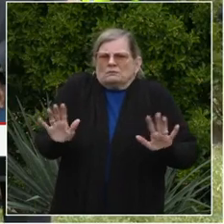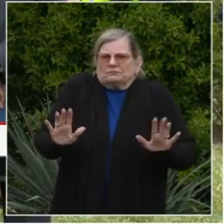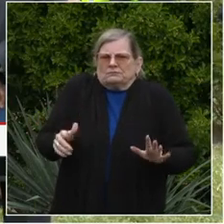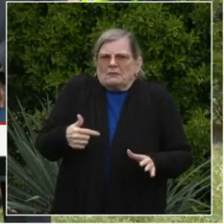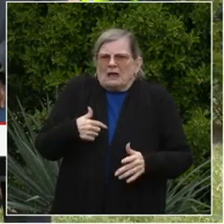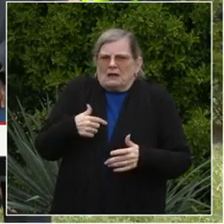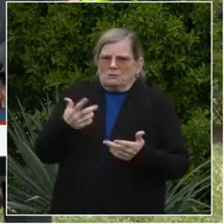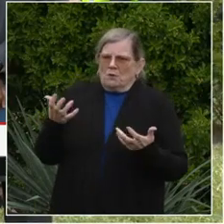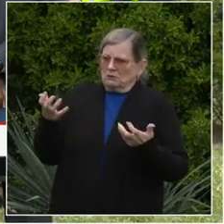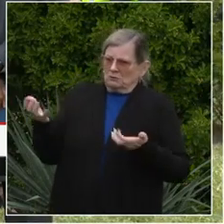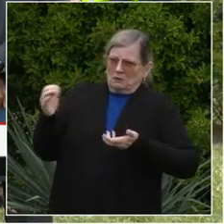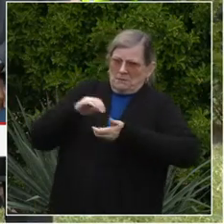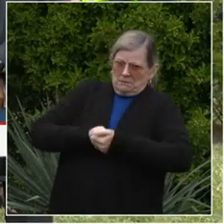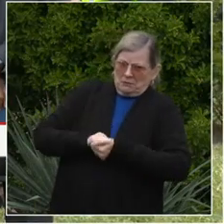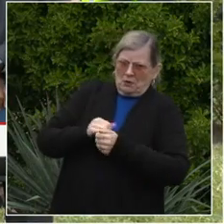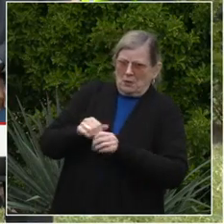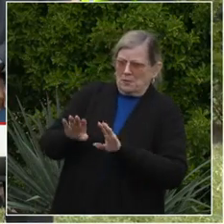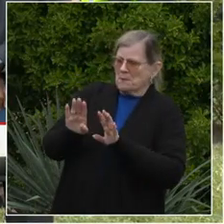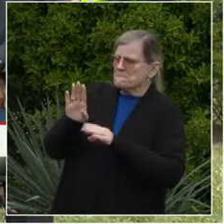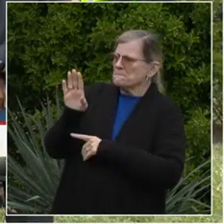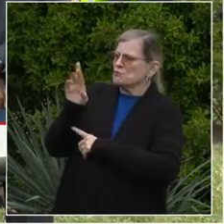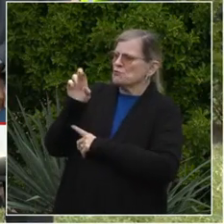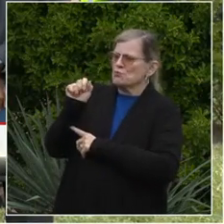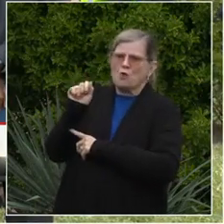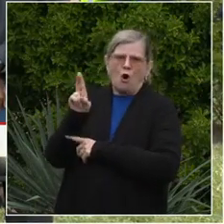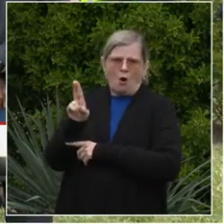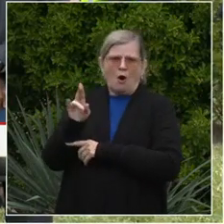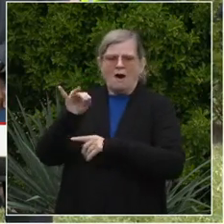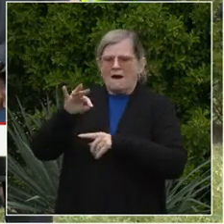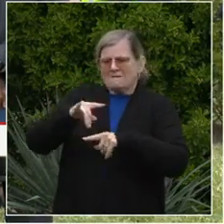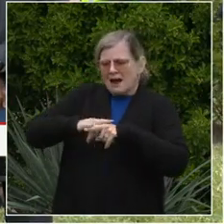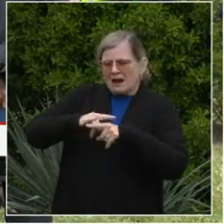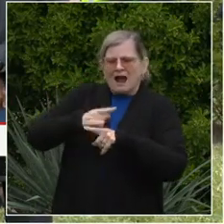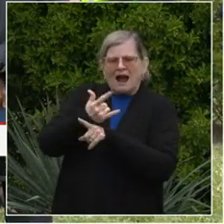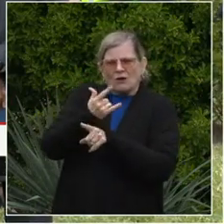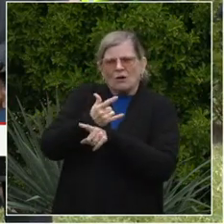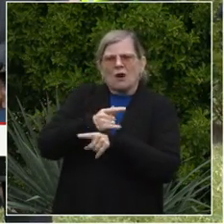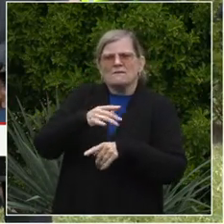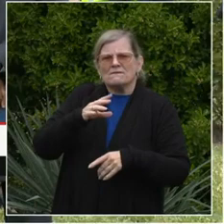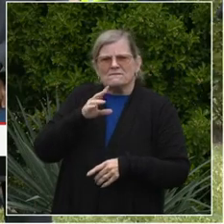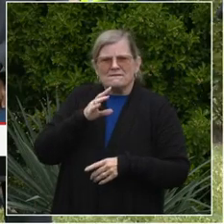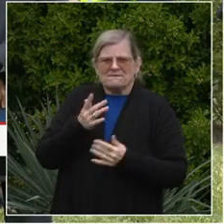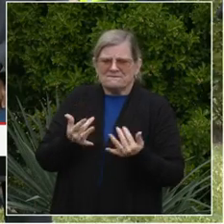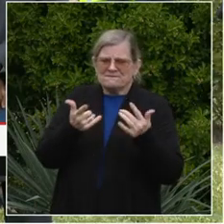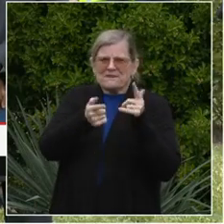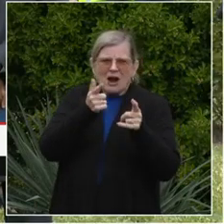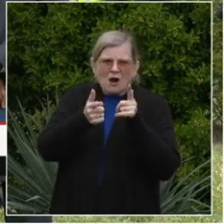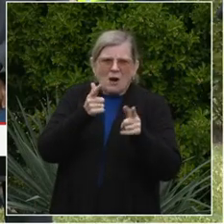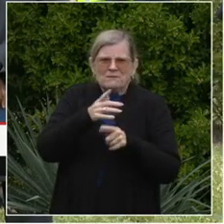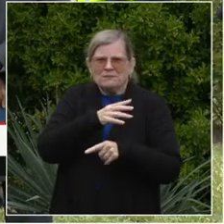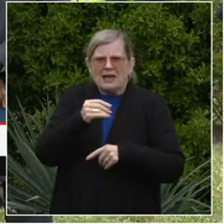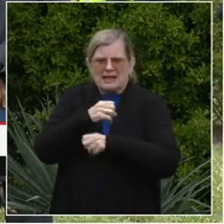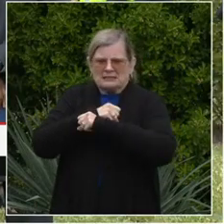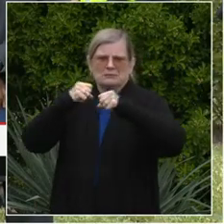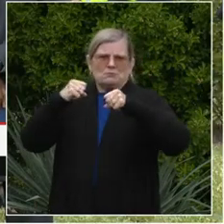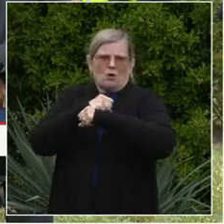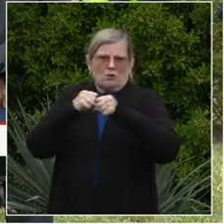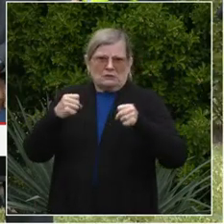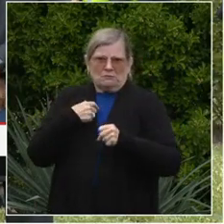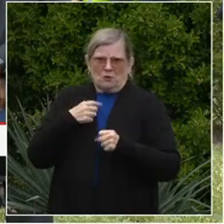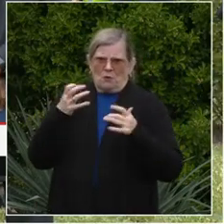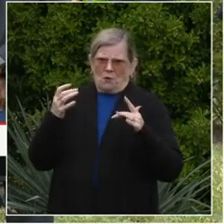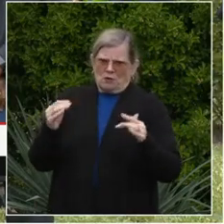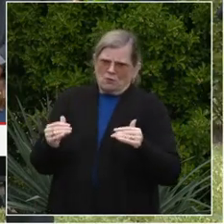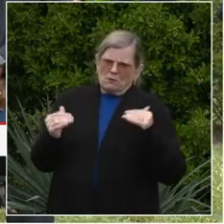with the Bureau of Alcohol, Tobacco, and Firearms and Explosive, we're enhancing one of the tools we use to